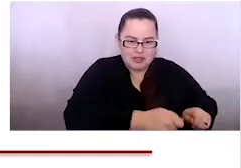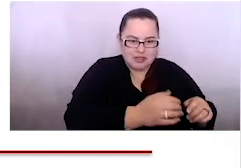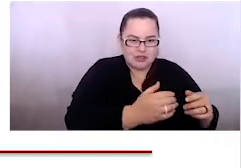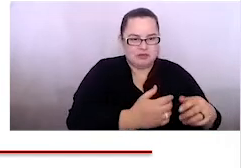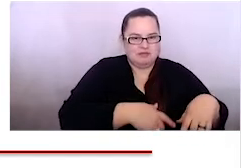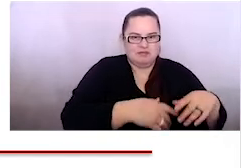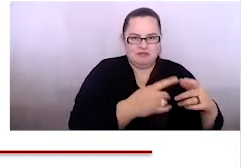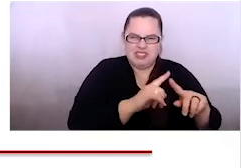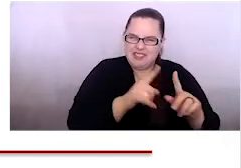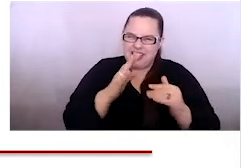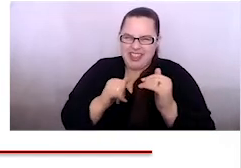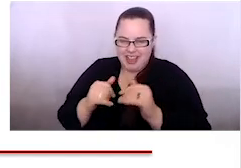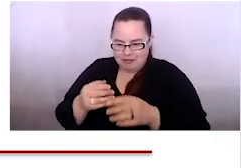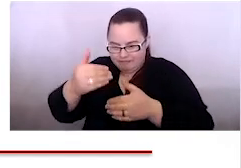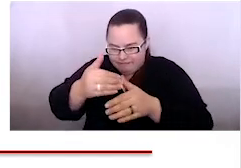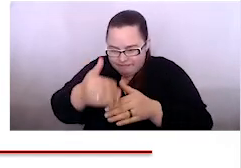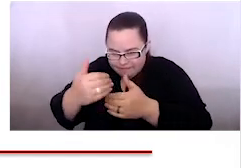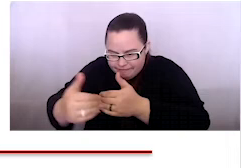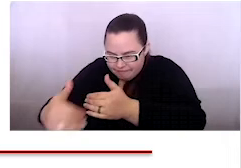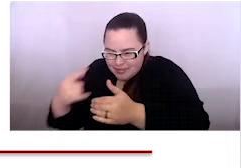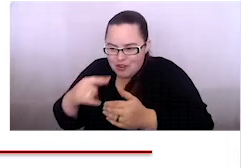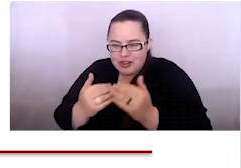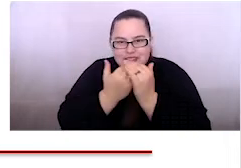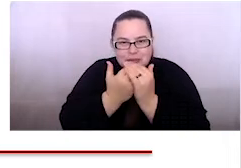with. You also have cornbread.